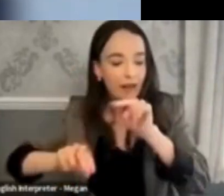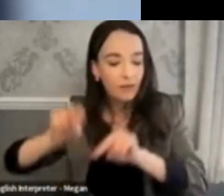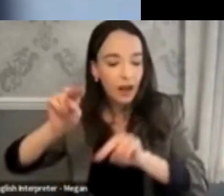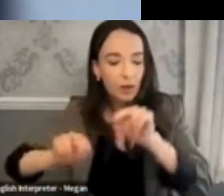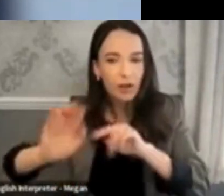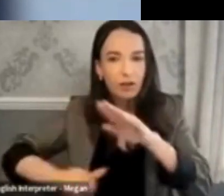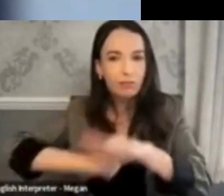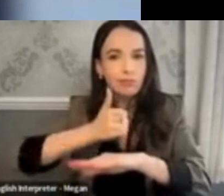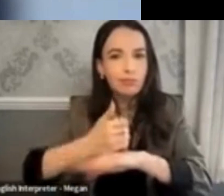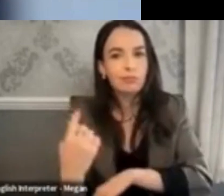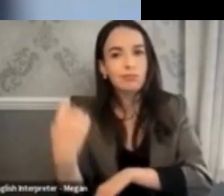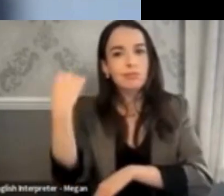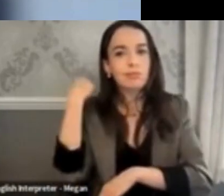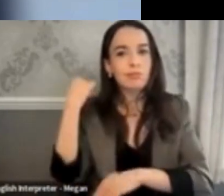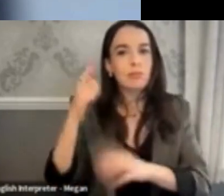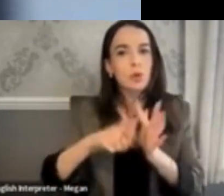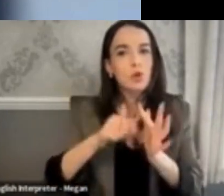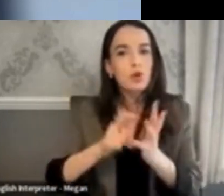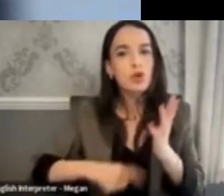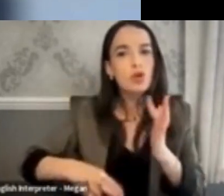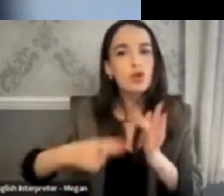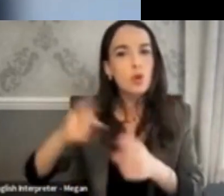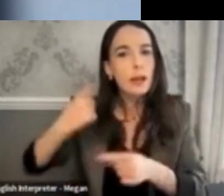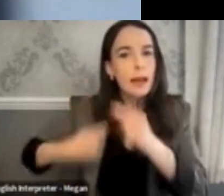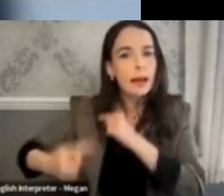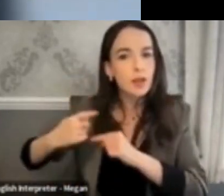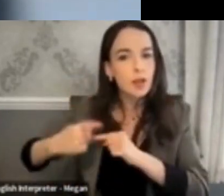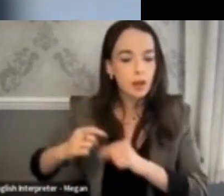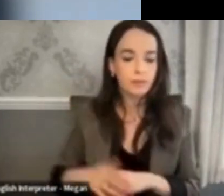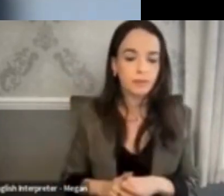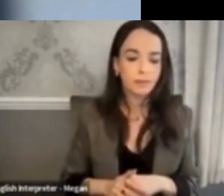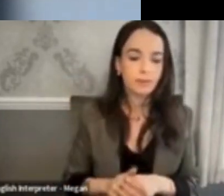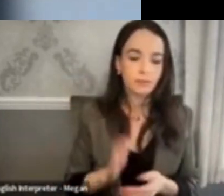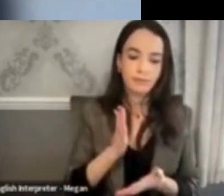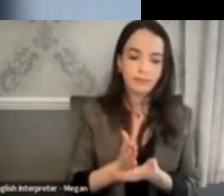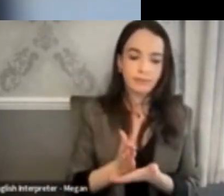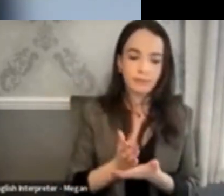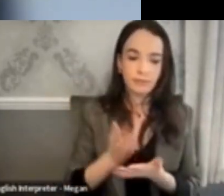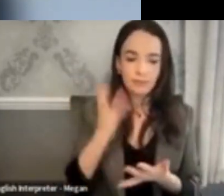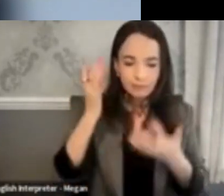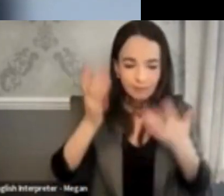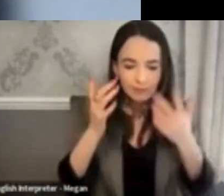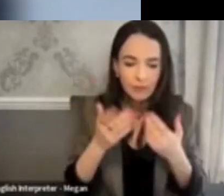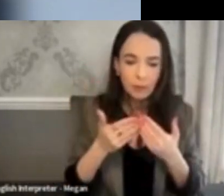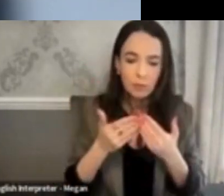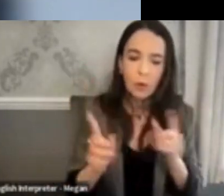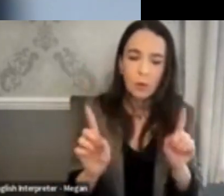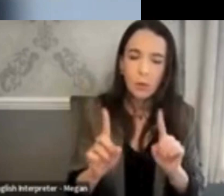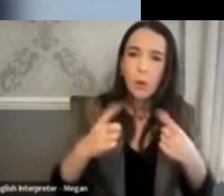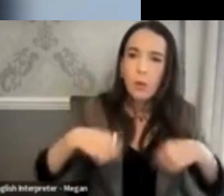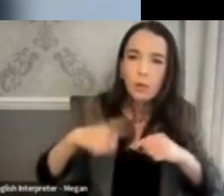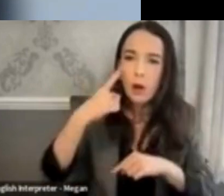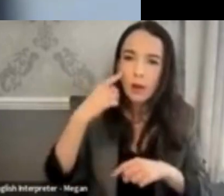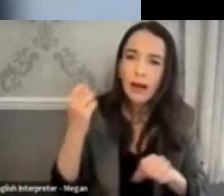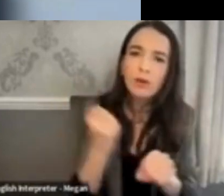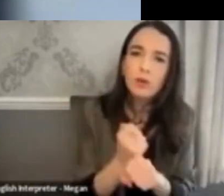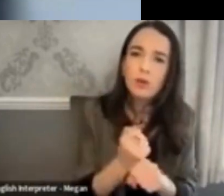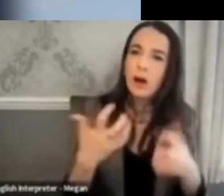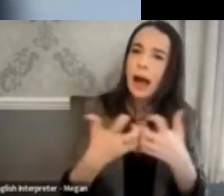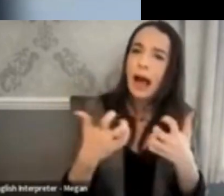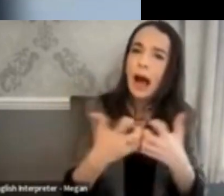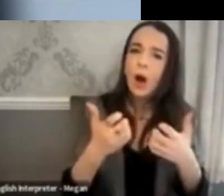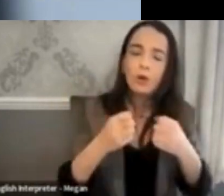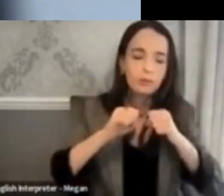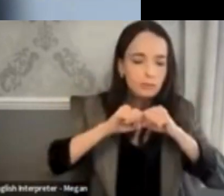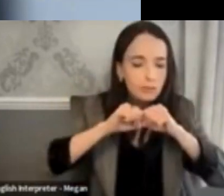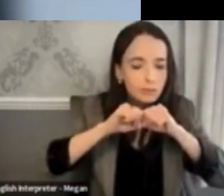year. We're also considering what more we can do to promote the importance of music development plans among school leaders. We